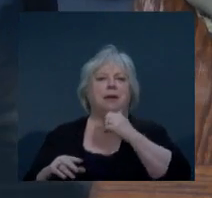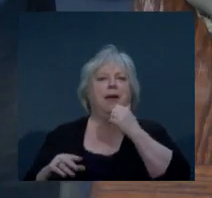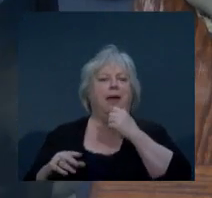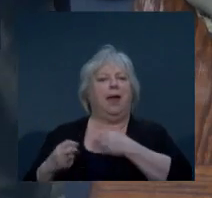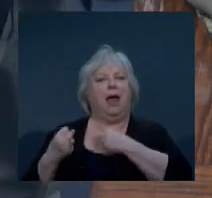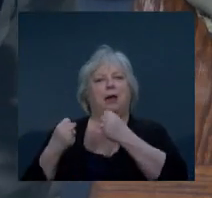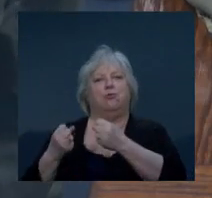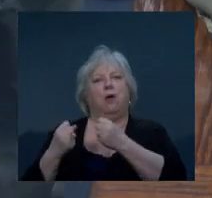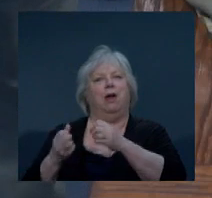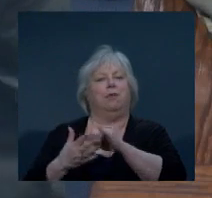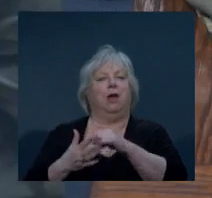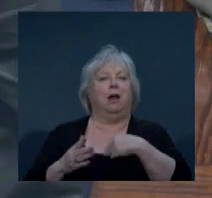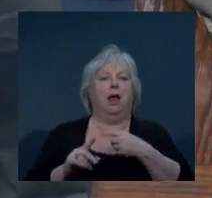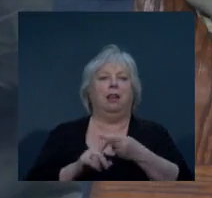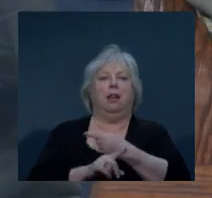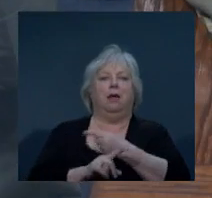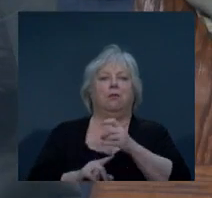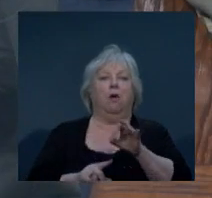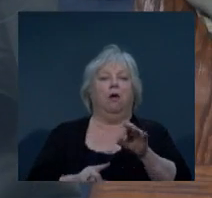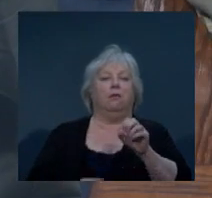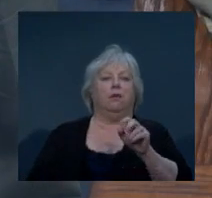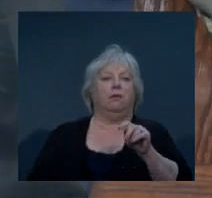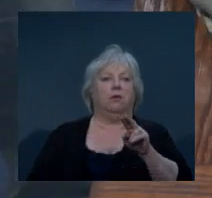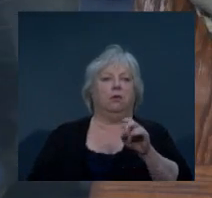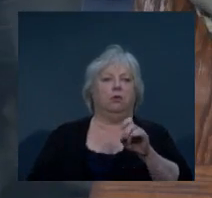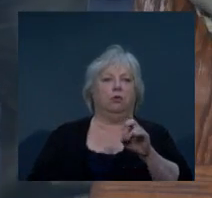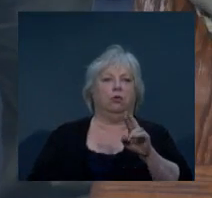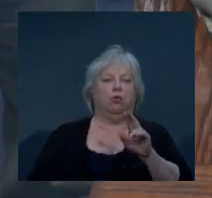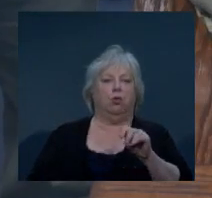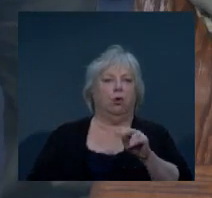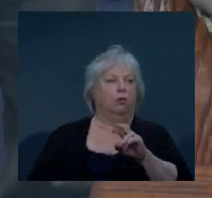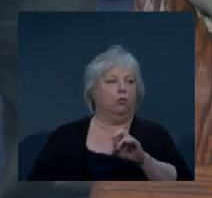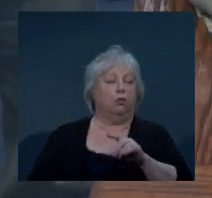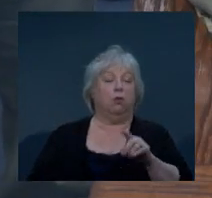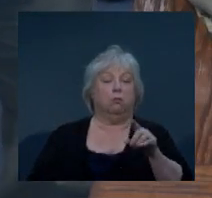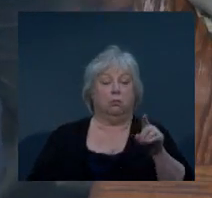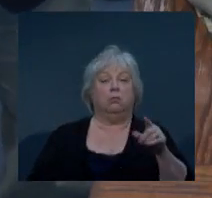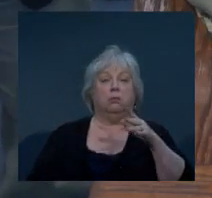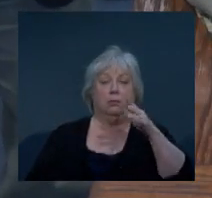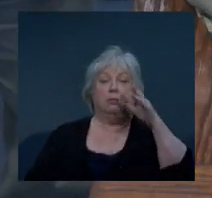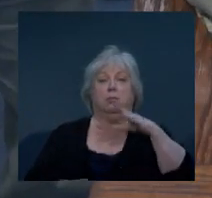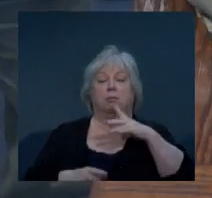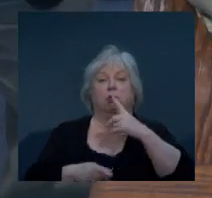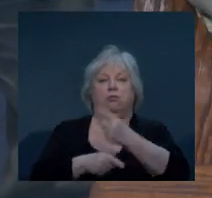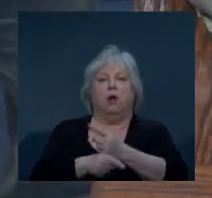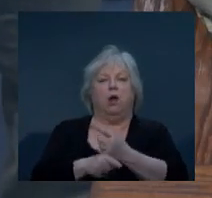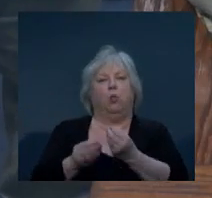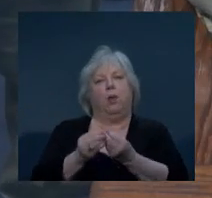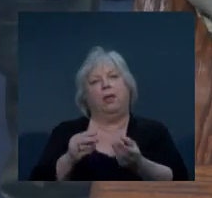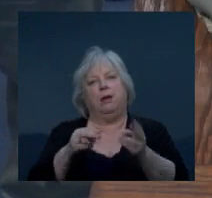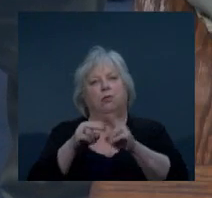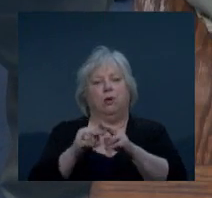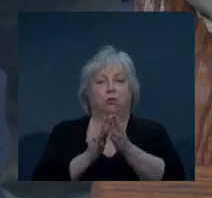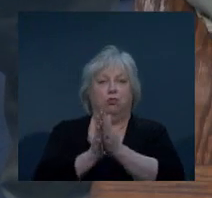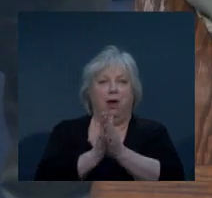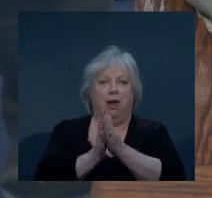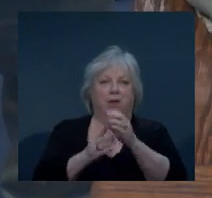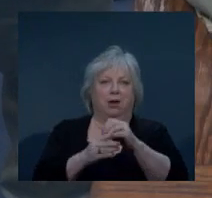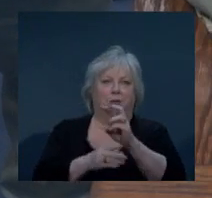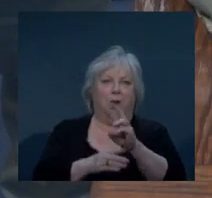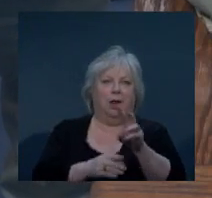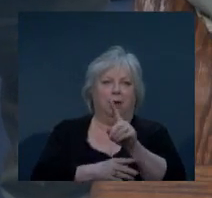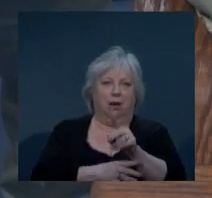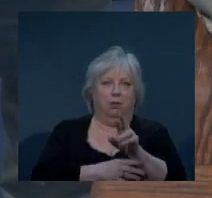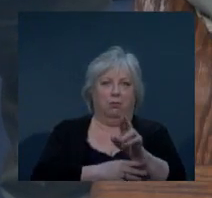day. I live off of Stewart Road. He's absolutely right. With increased traffic in West Little Rock, this